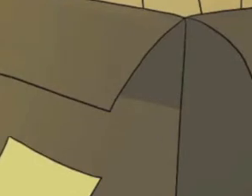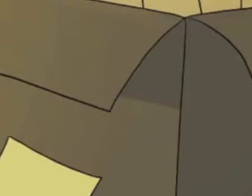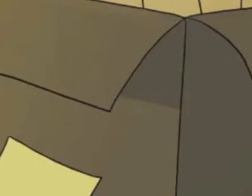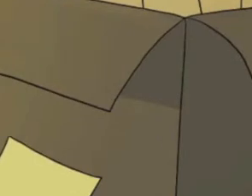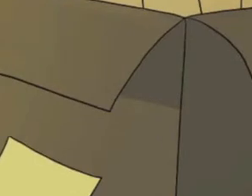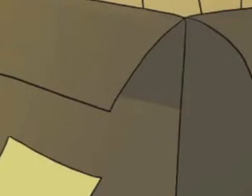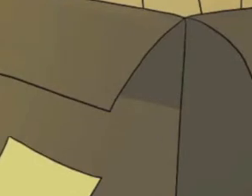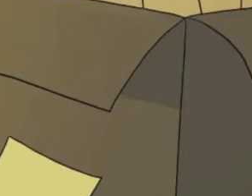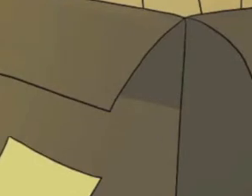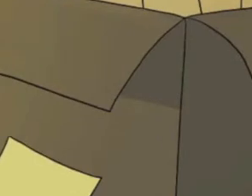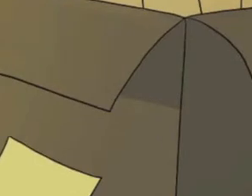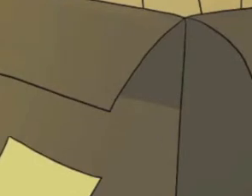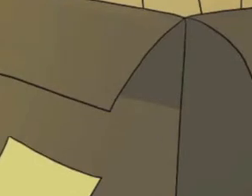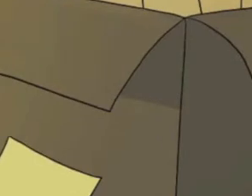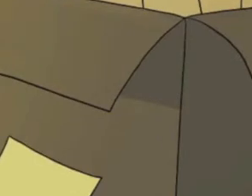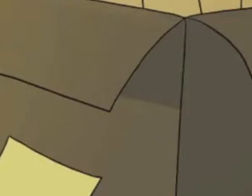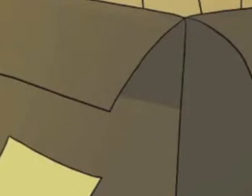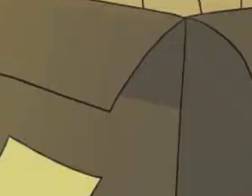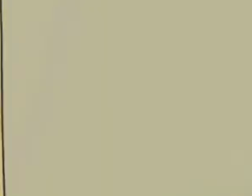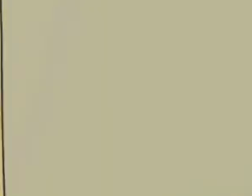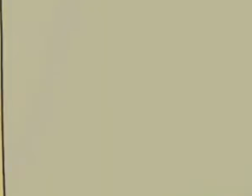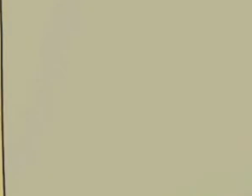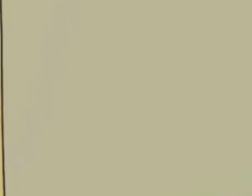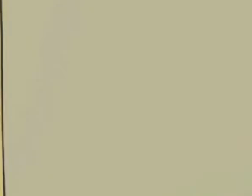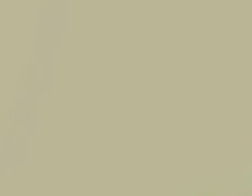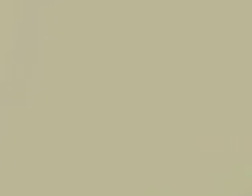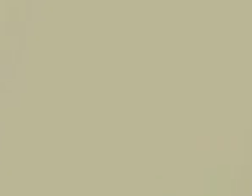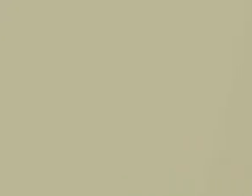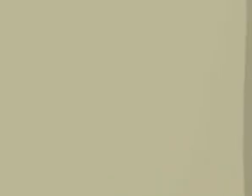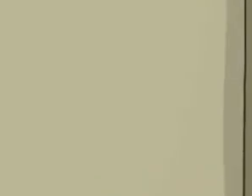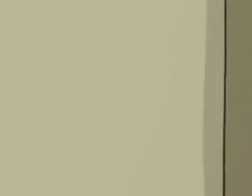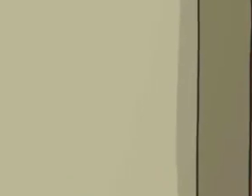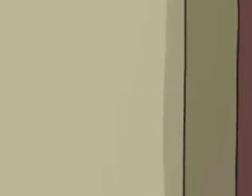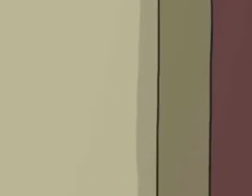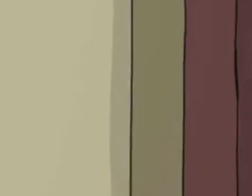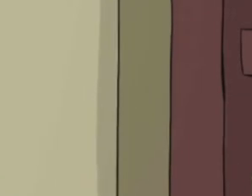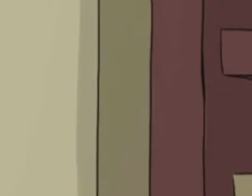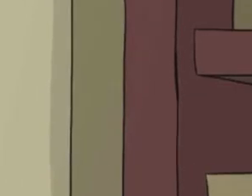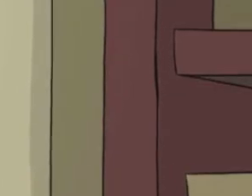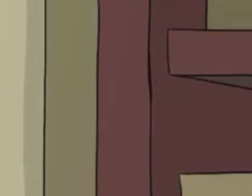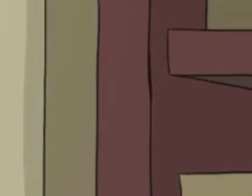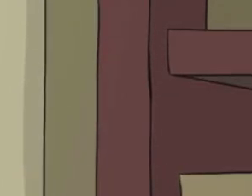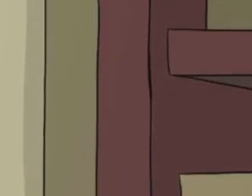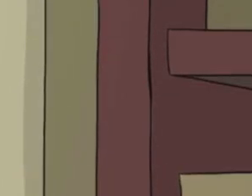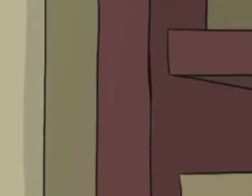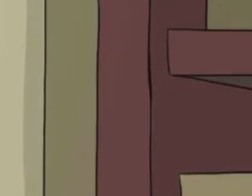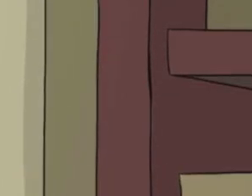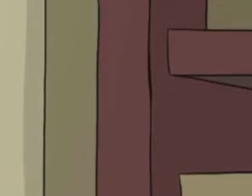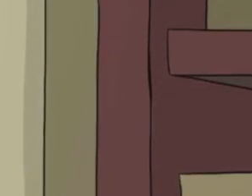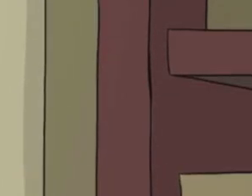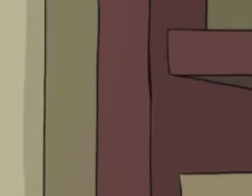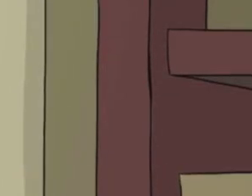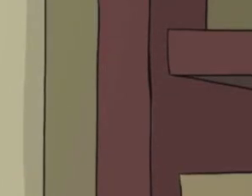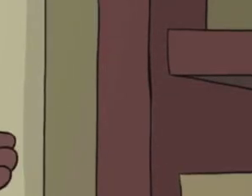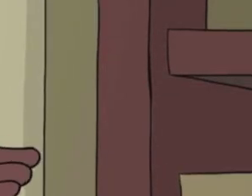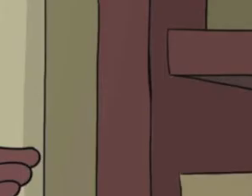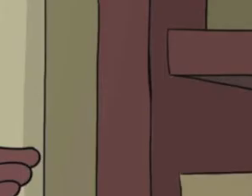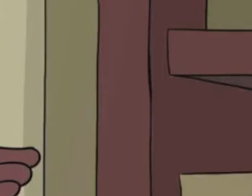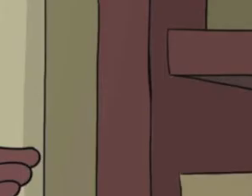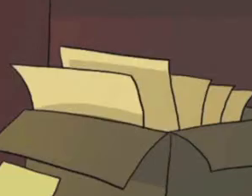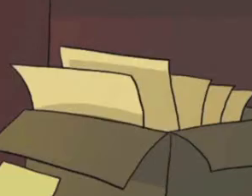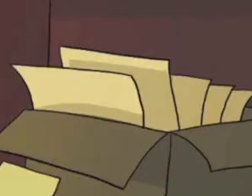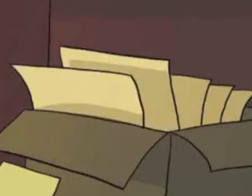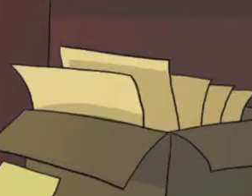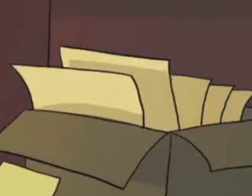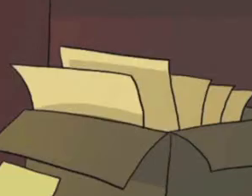received yesterday, but I can't find it. You know there is a way of keeping all this in one place and available to you as and when you